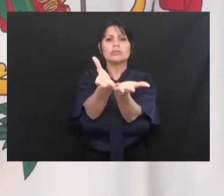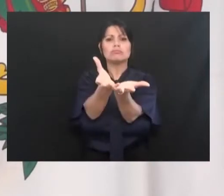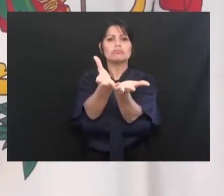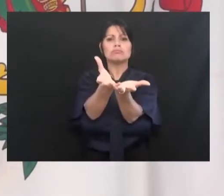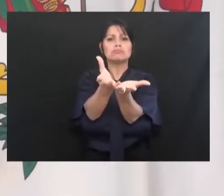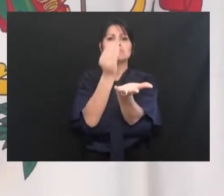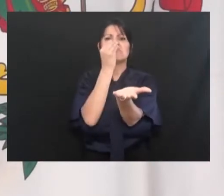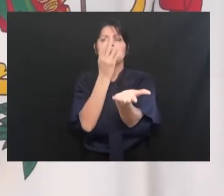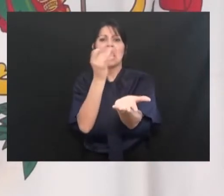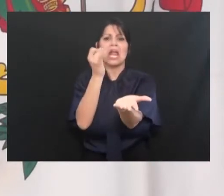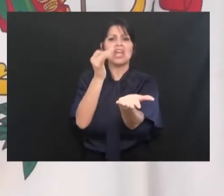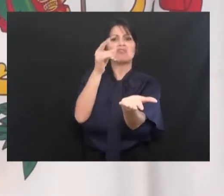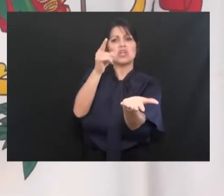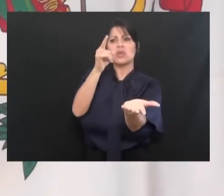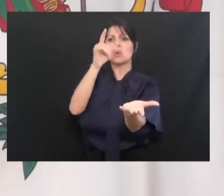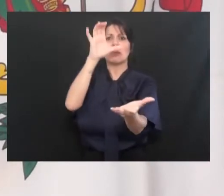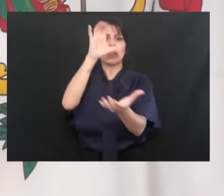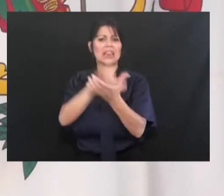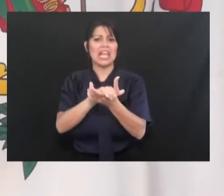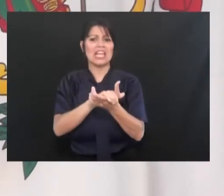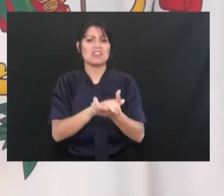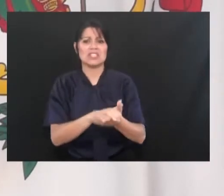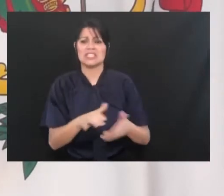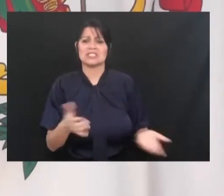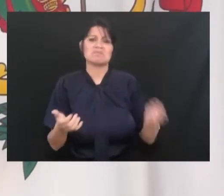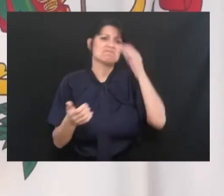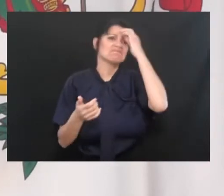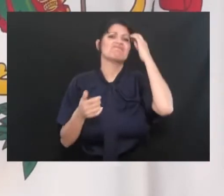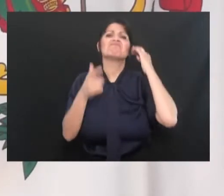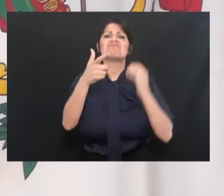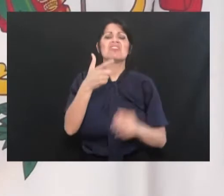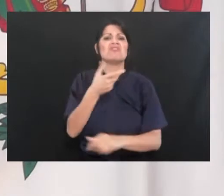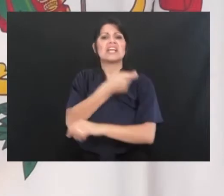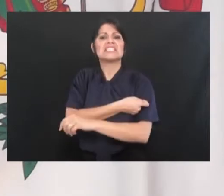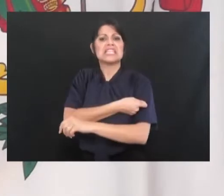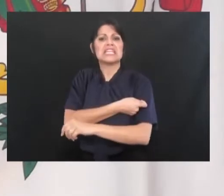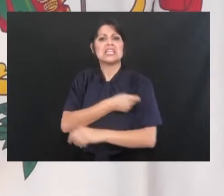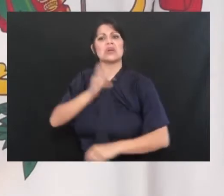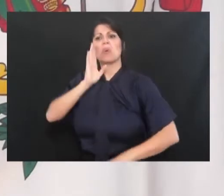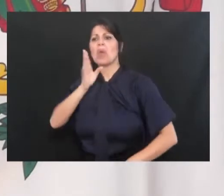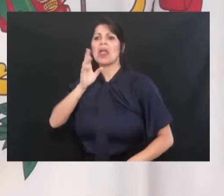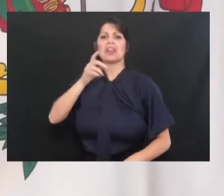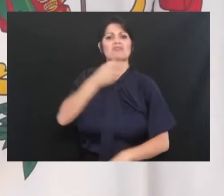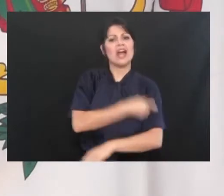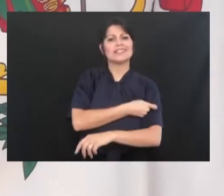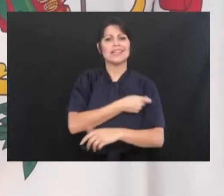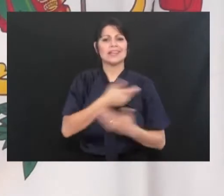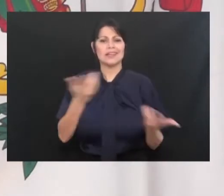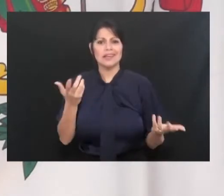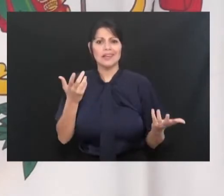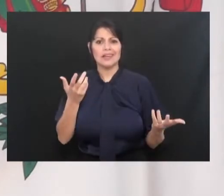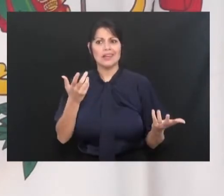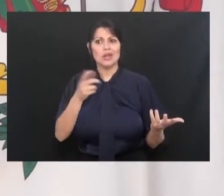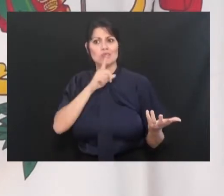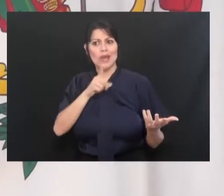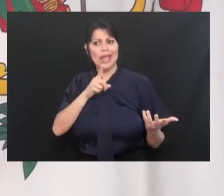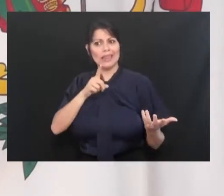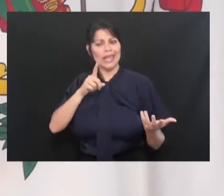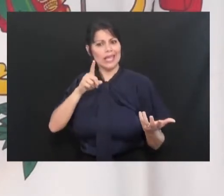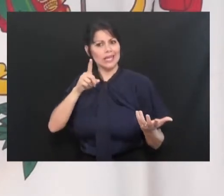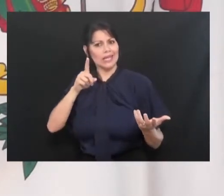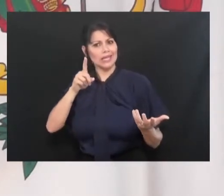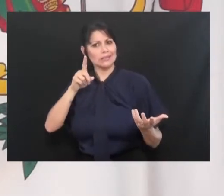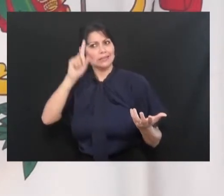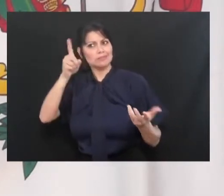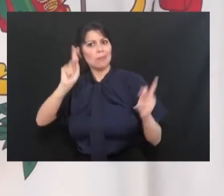there's no way on the earth I'm going to ever get vaccinated, anybody would absolutely not challenge that statement. The